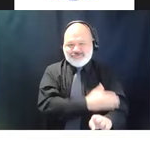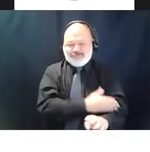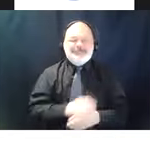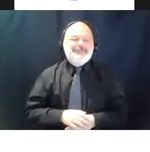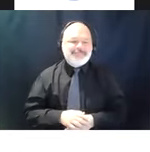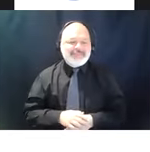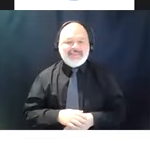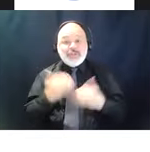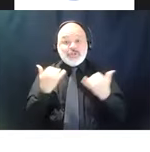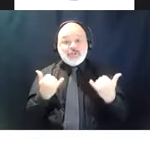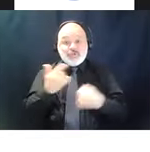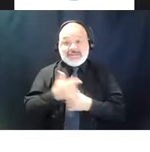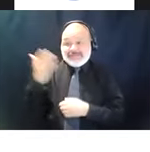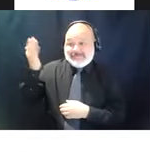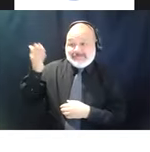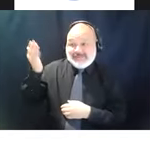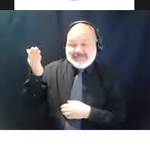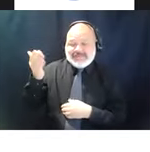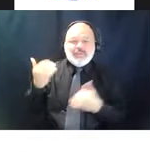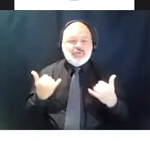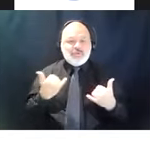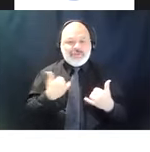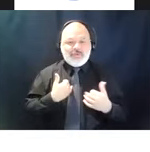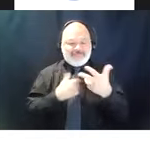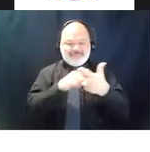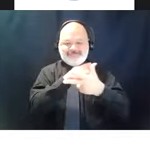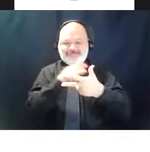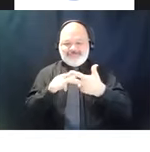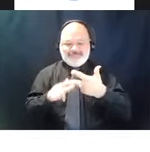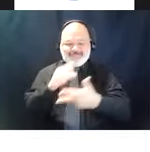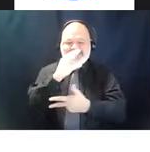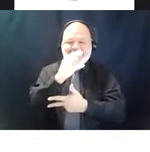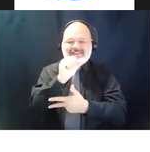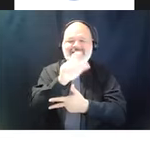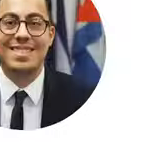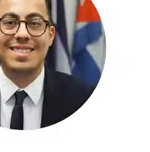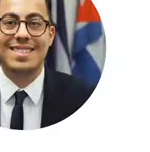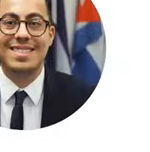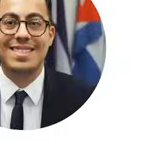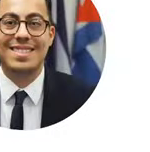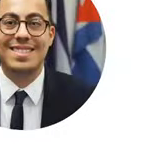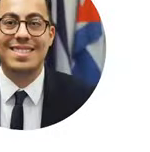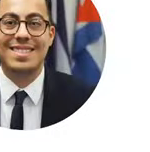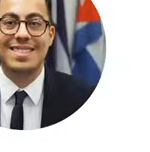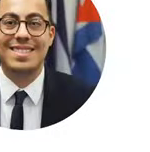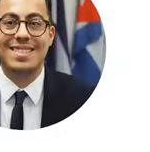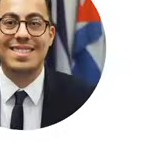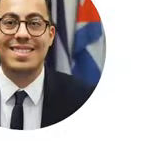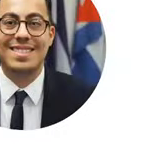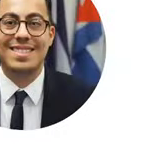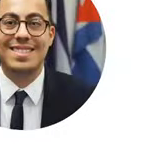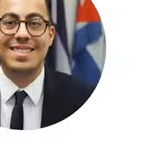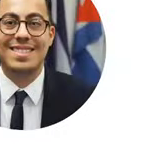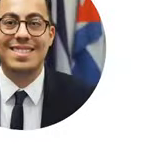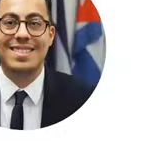A little bit about today's speakers. So today we have Carlos Londono, Anna Seda, and Dr. Jeffrey